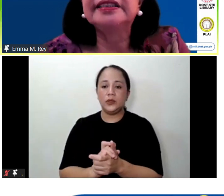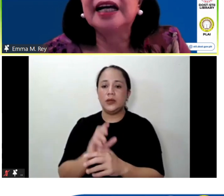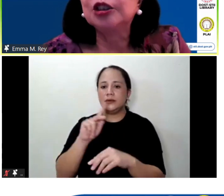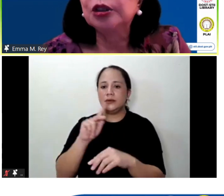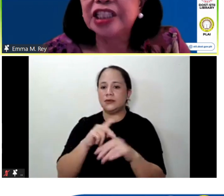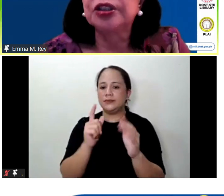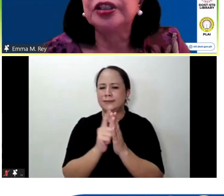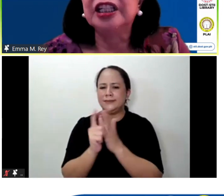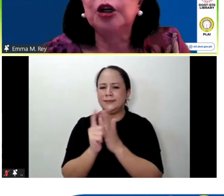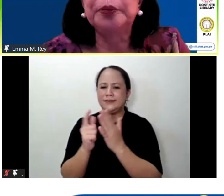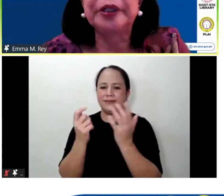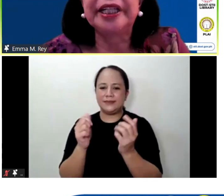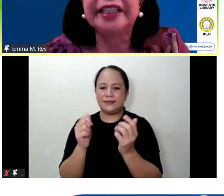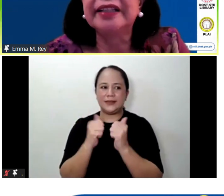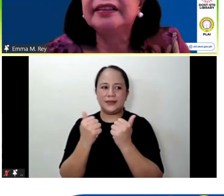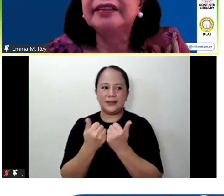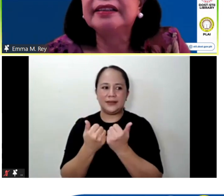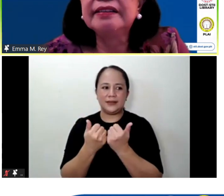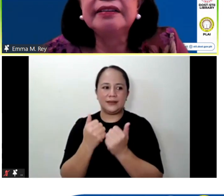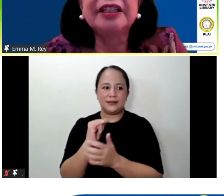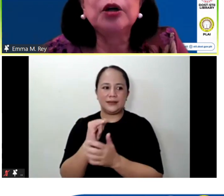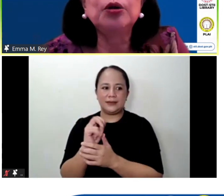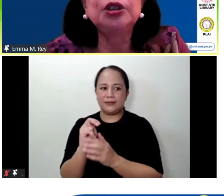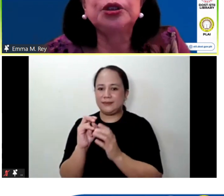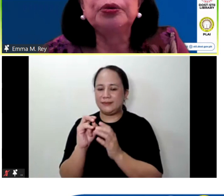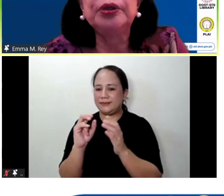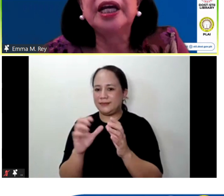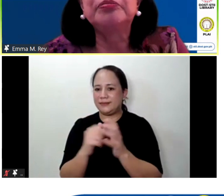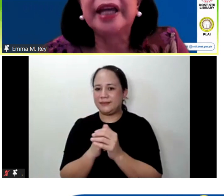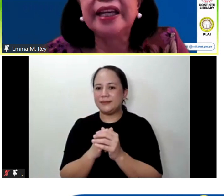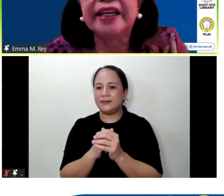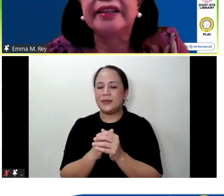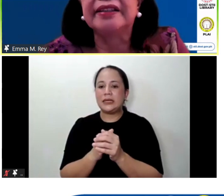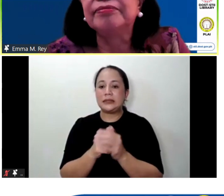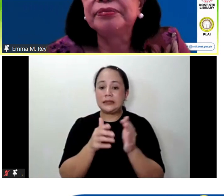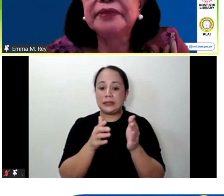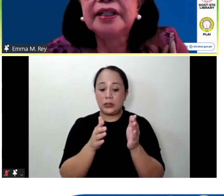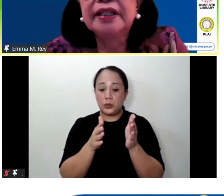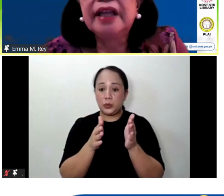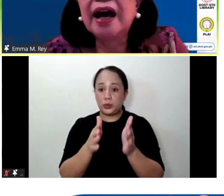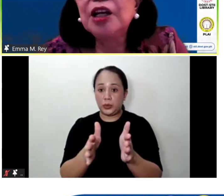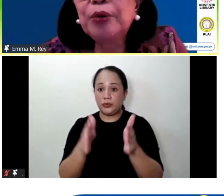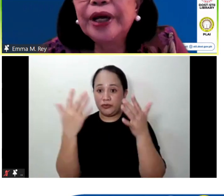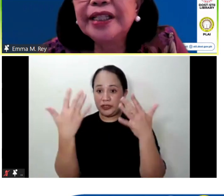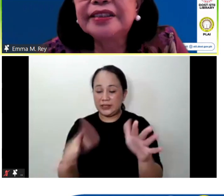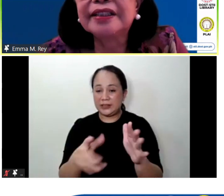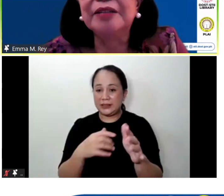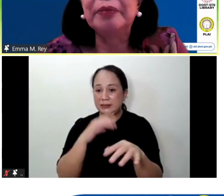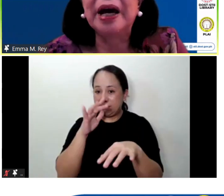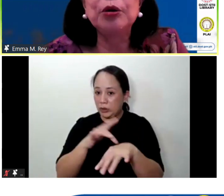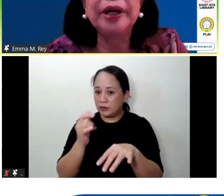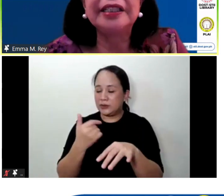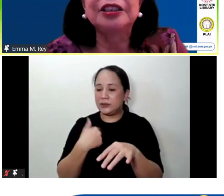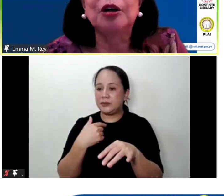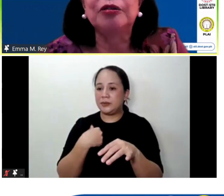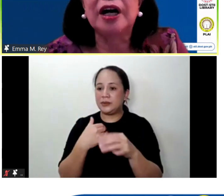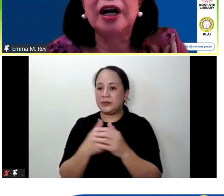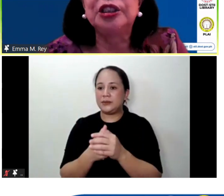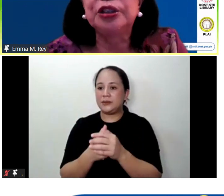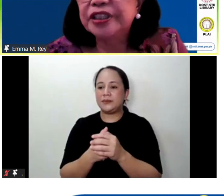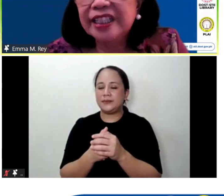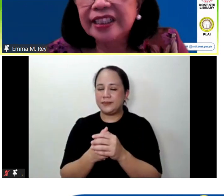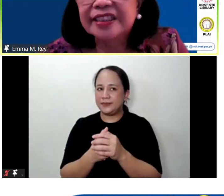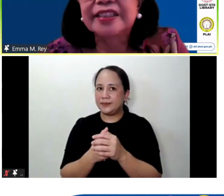Librarians Association Incorporated, the roads we have taken, the highways and byways of